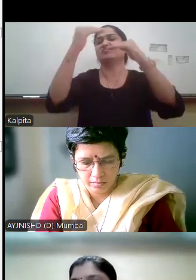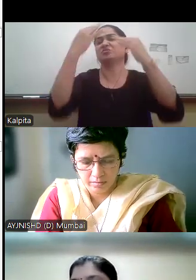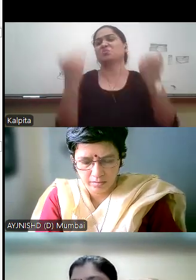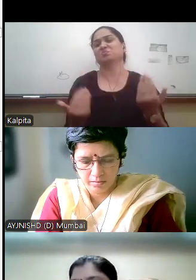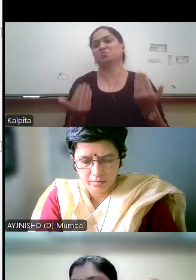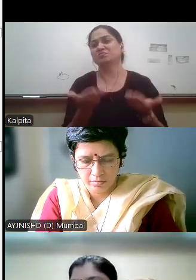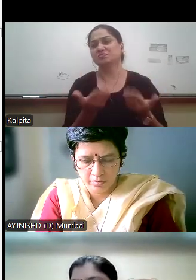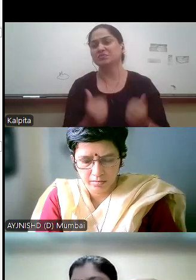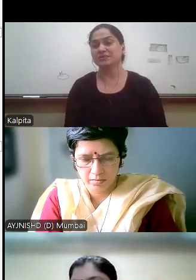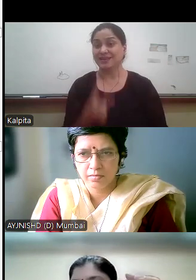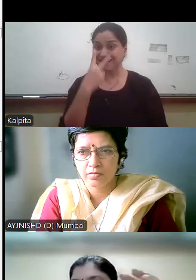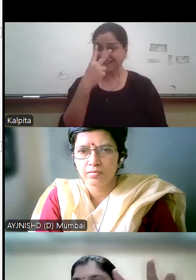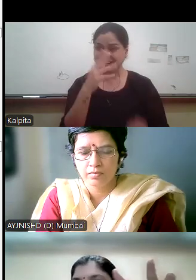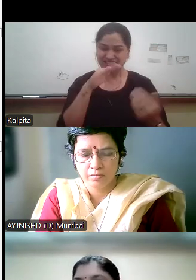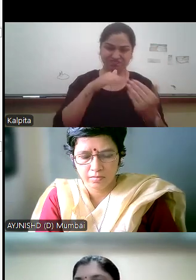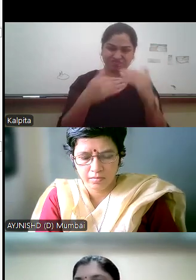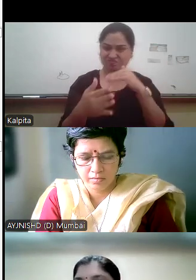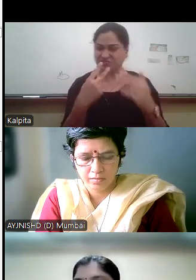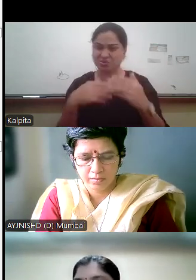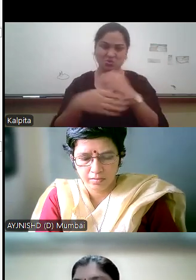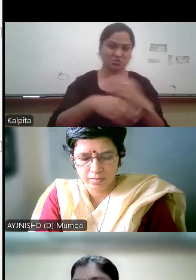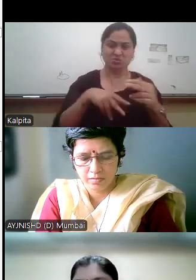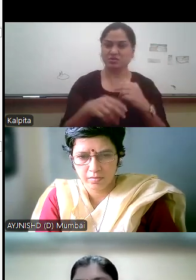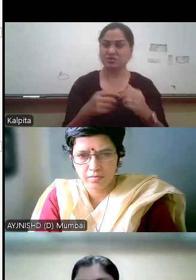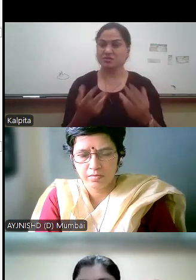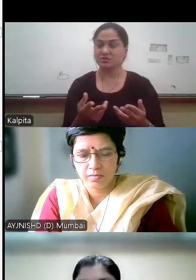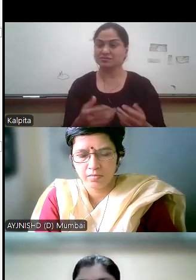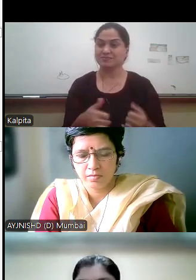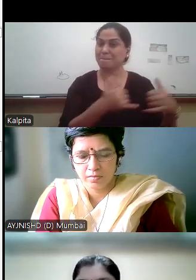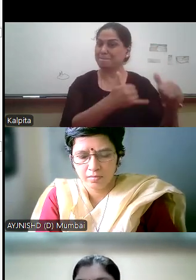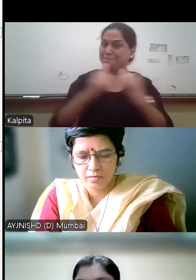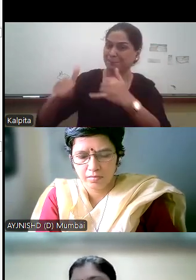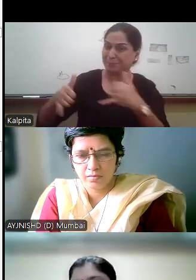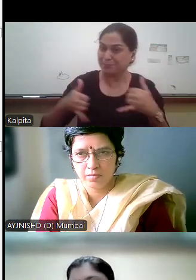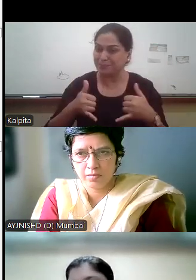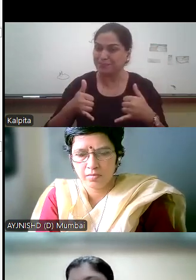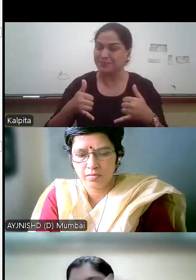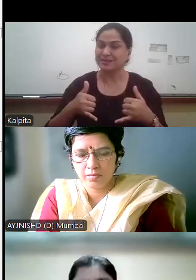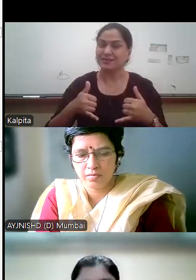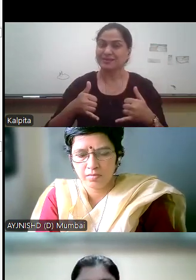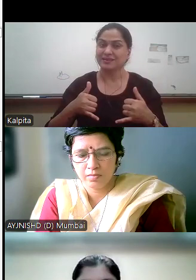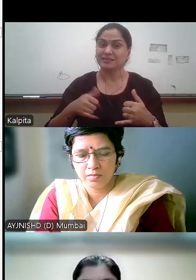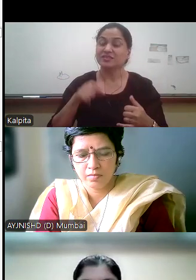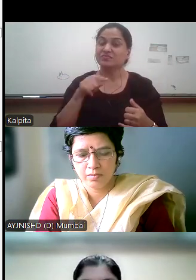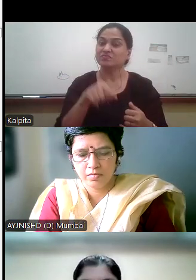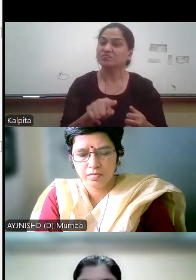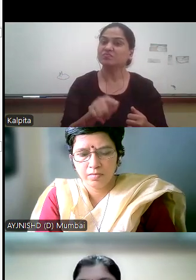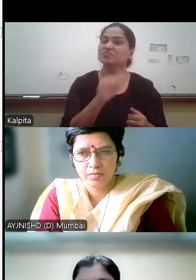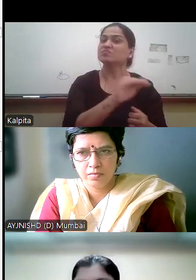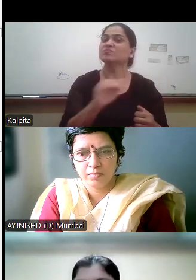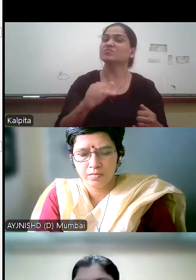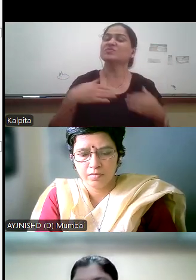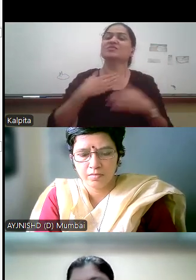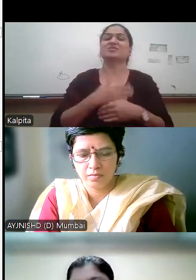skills, eye hand coordination skills. So it's a multiple play therapy activity, making the child feel, enjoying